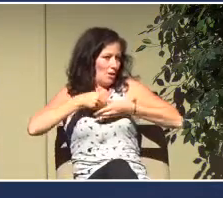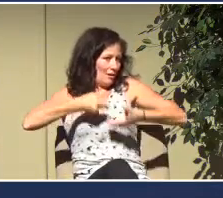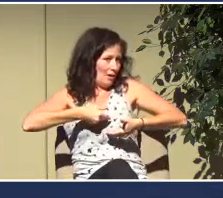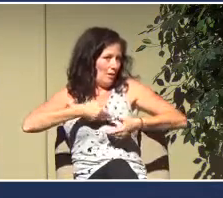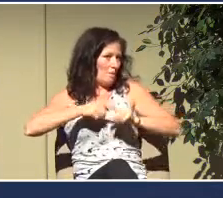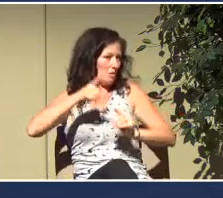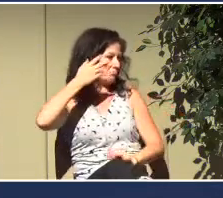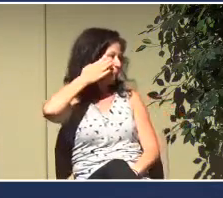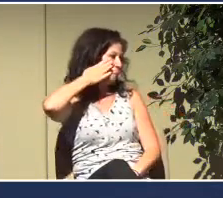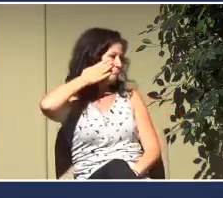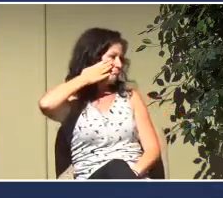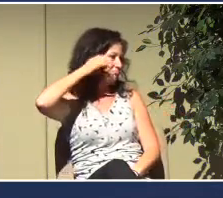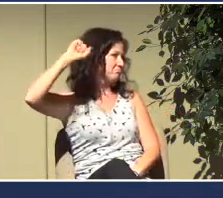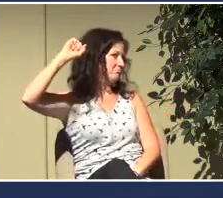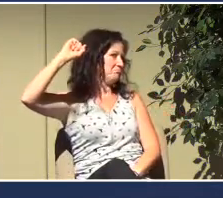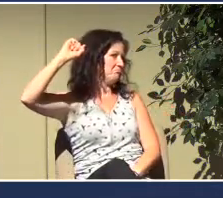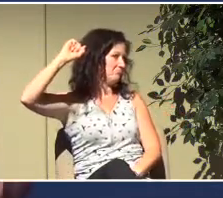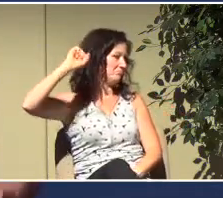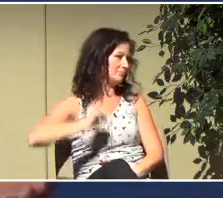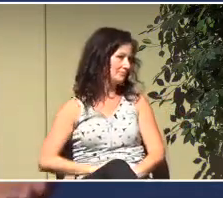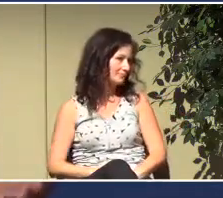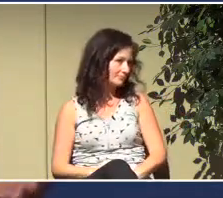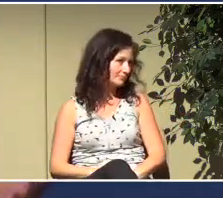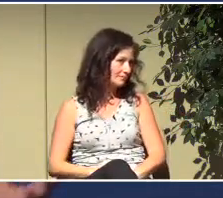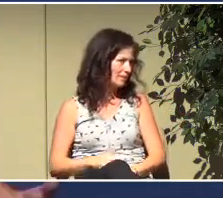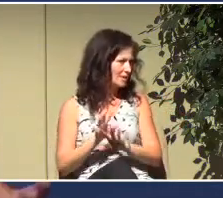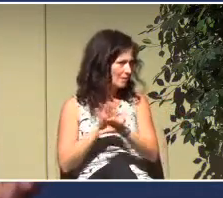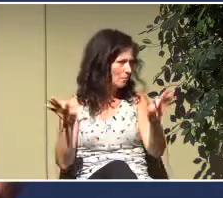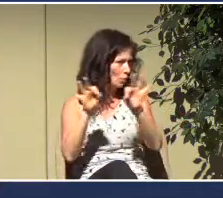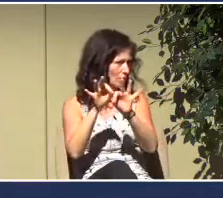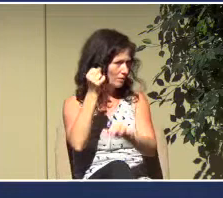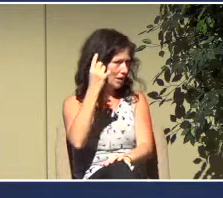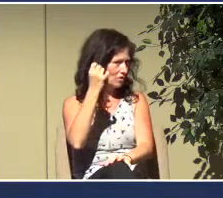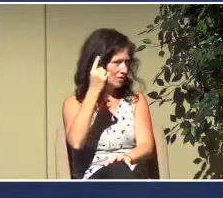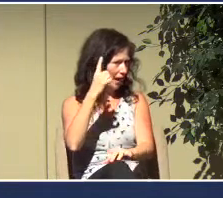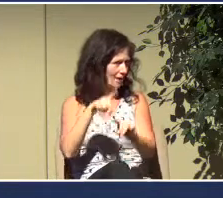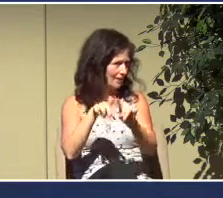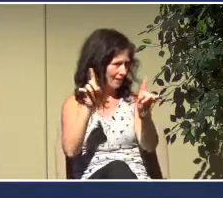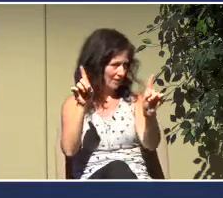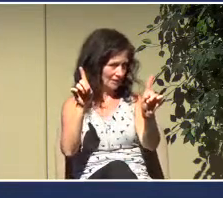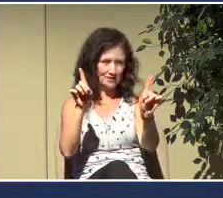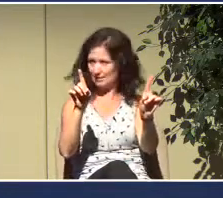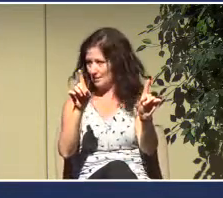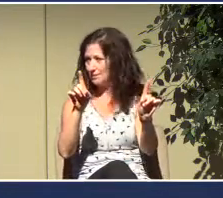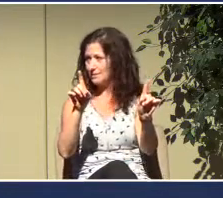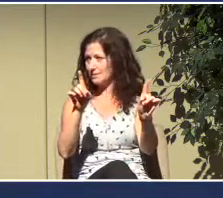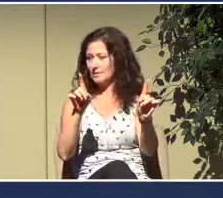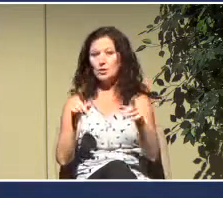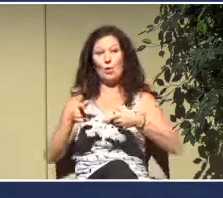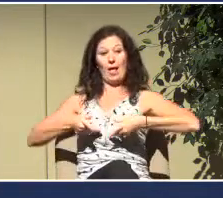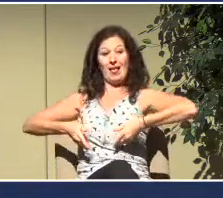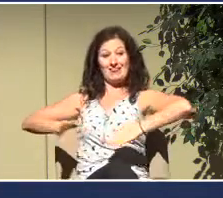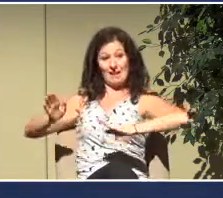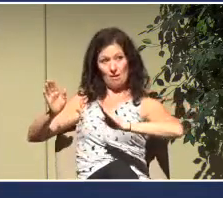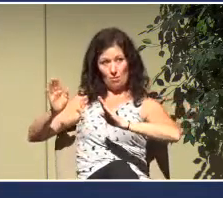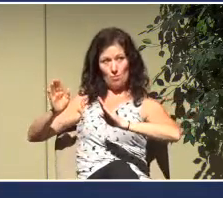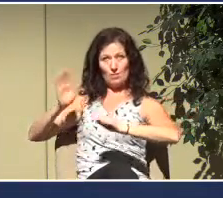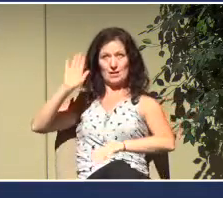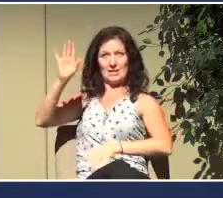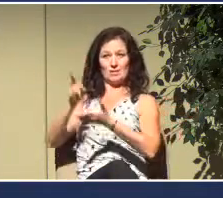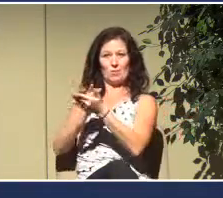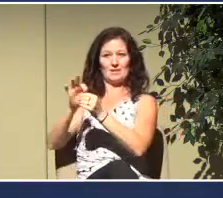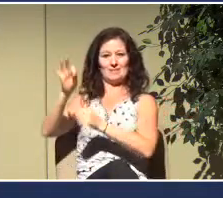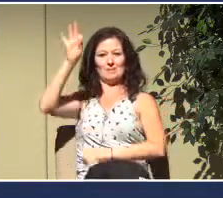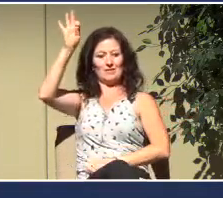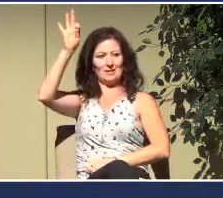away, right? You see the difference. You see why this matters, right? Okay, so let the Holy Spirit have his way in you.